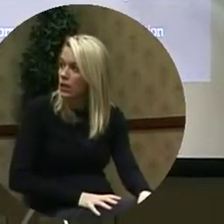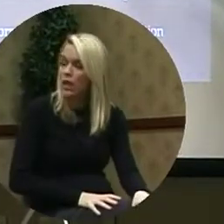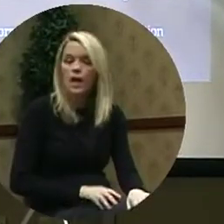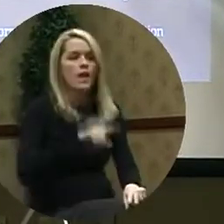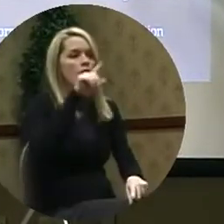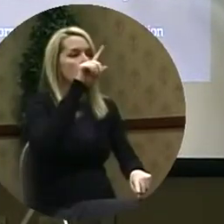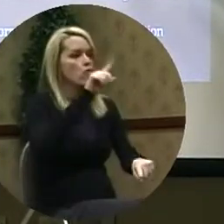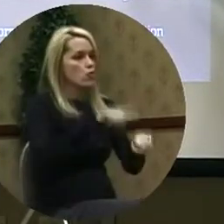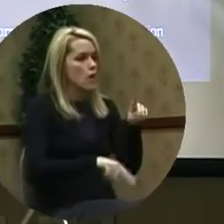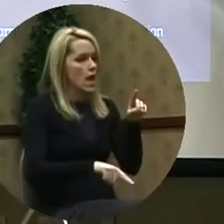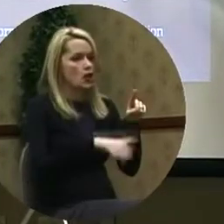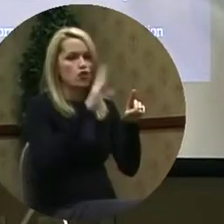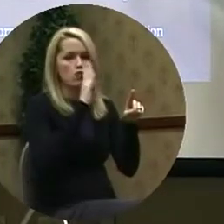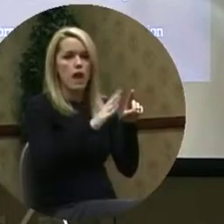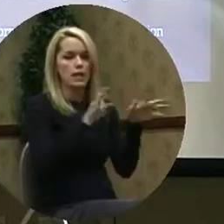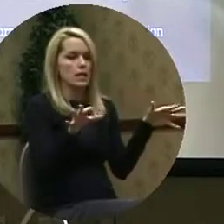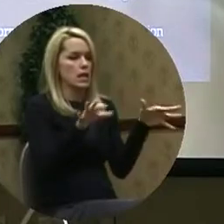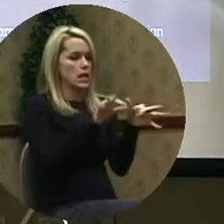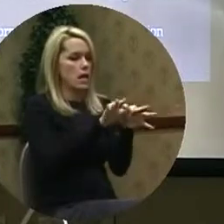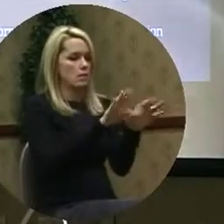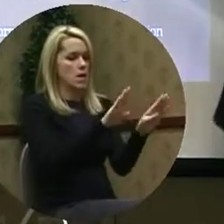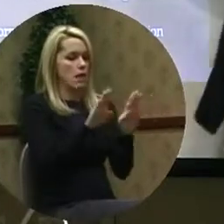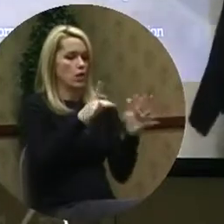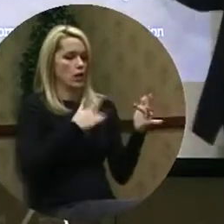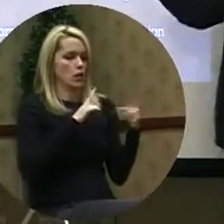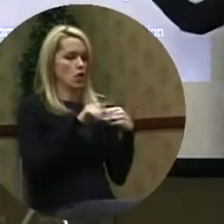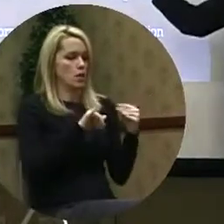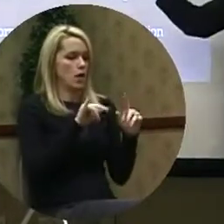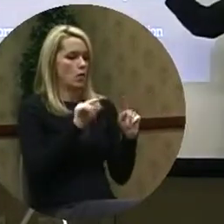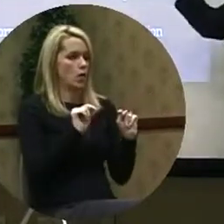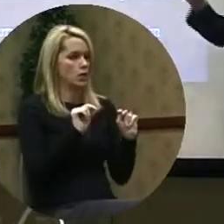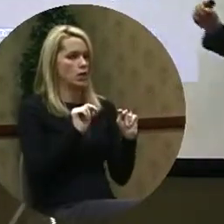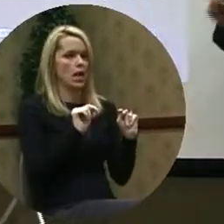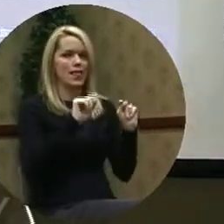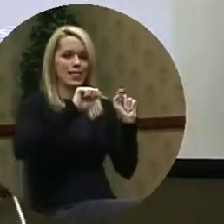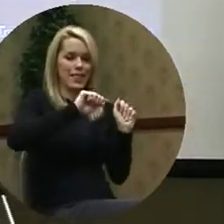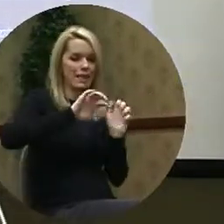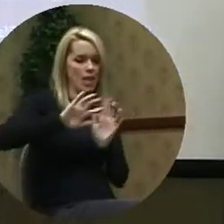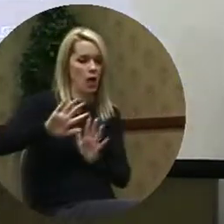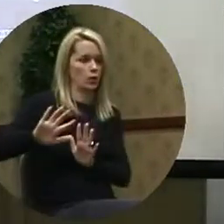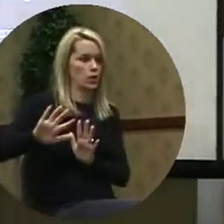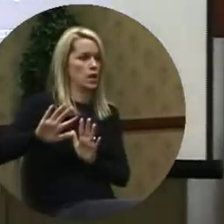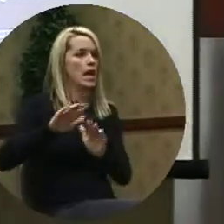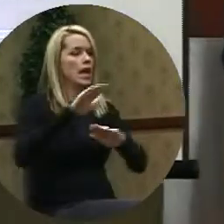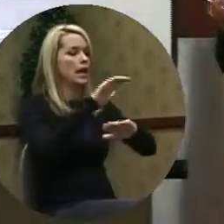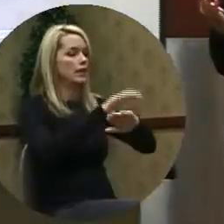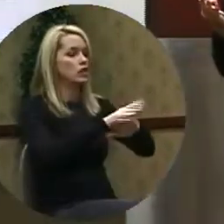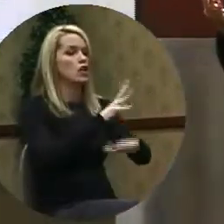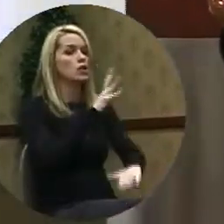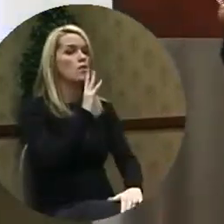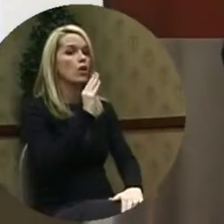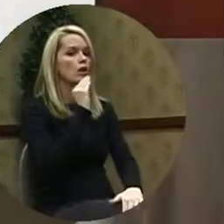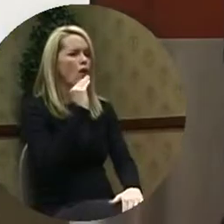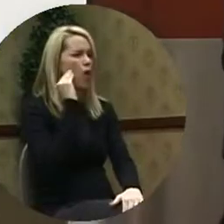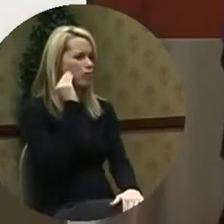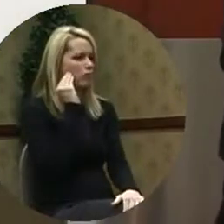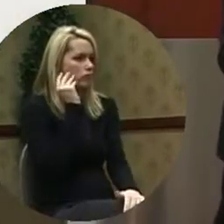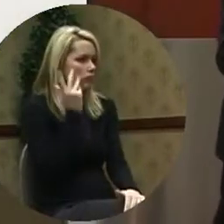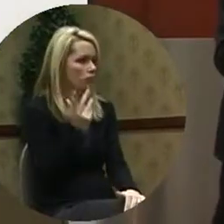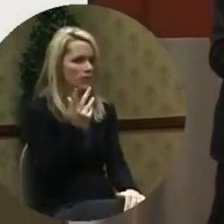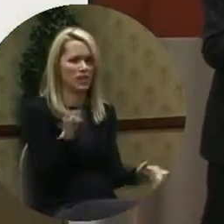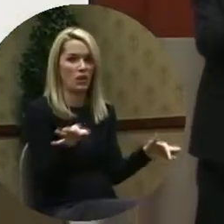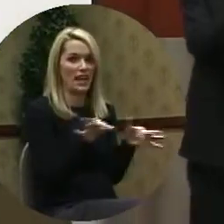of concern, leave it out. English is spoken in my home. Direct connection, I don't know. If you can